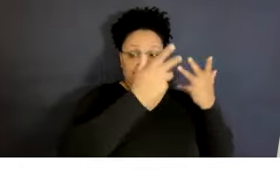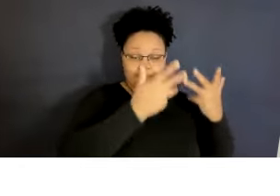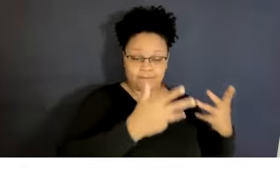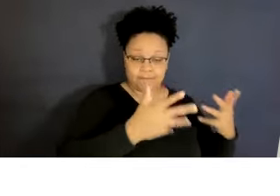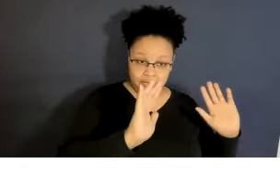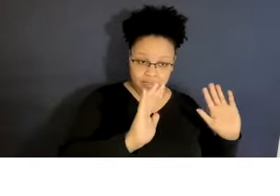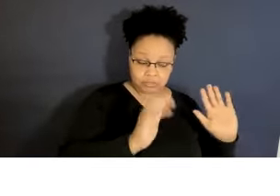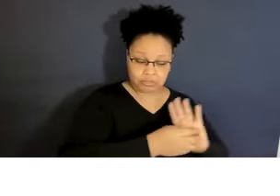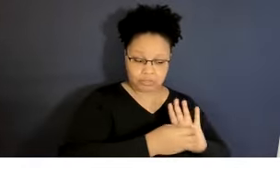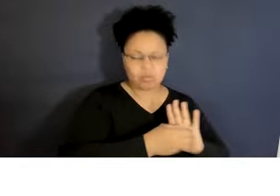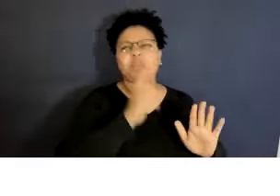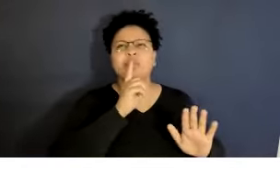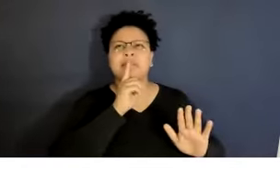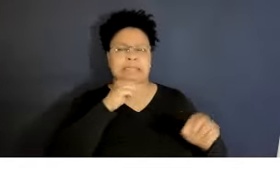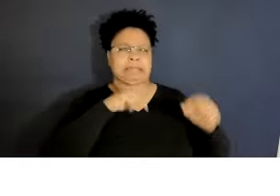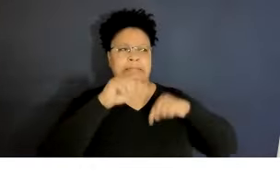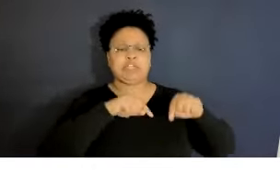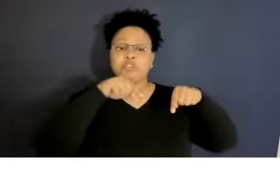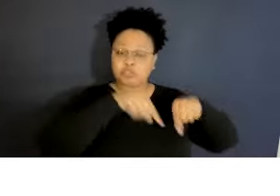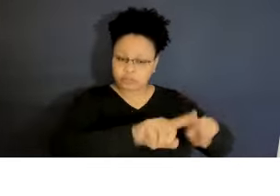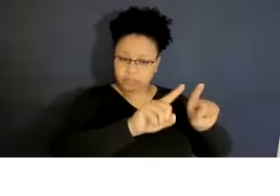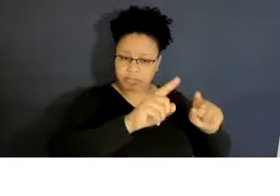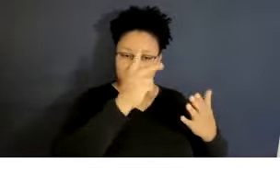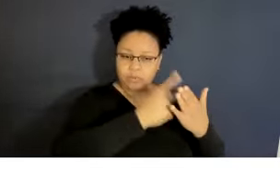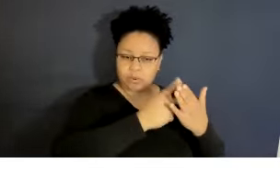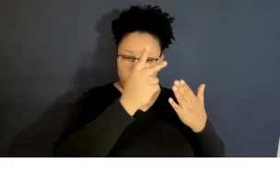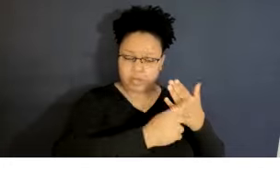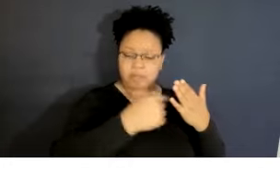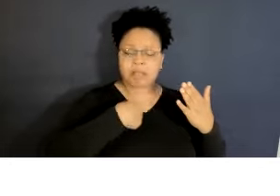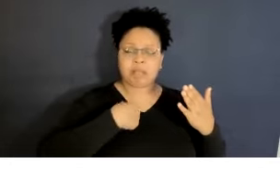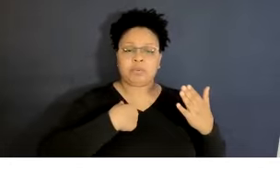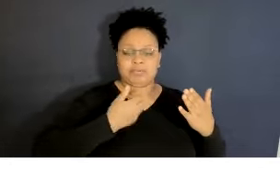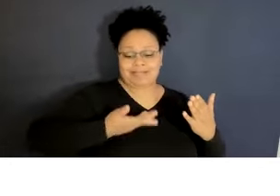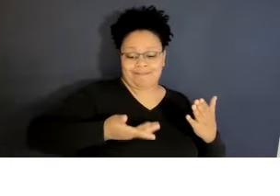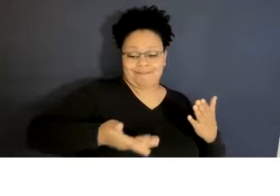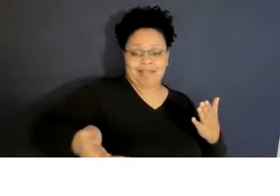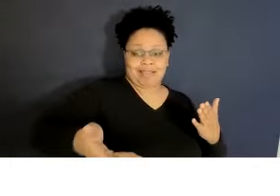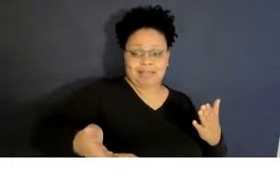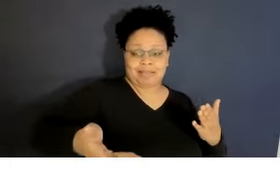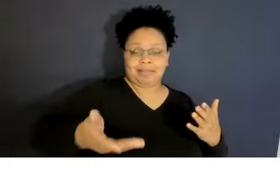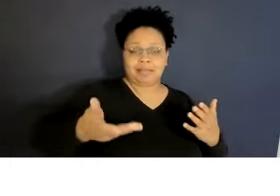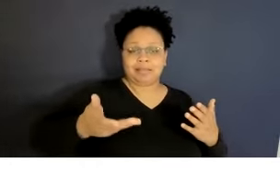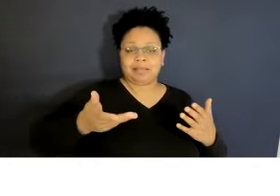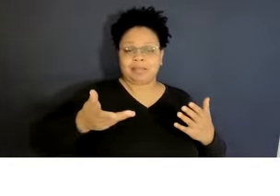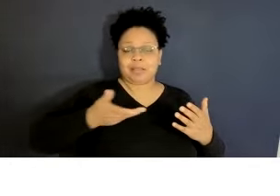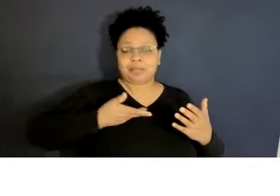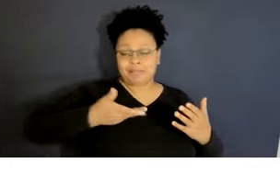well, actually during that program, I was invited to one of the meetings